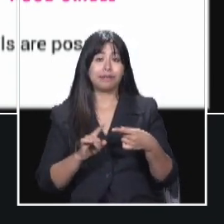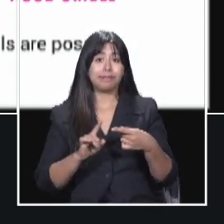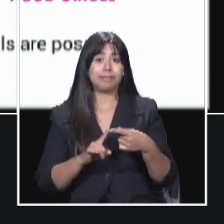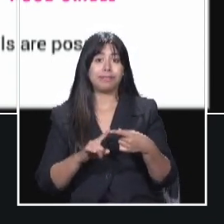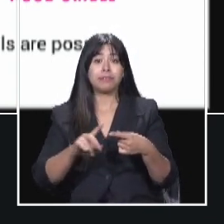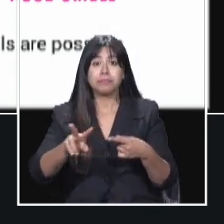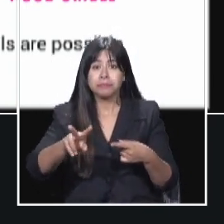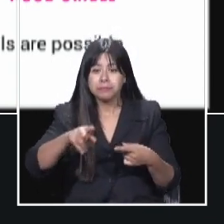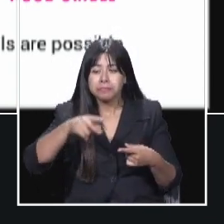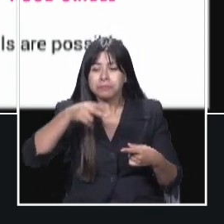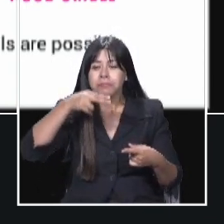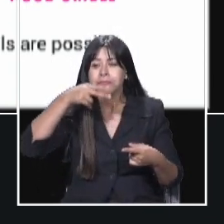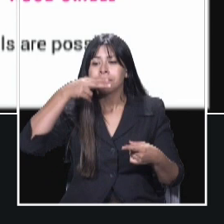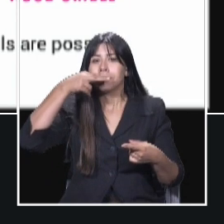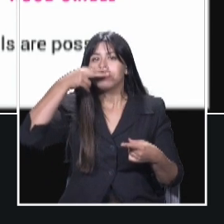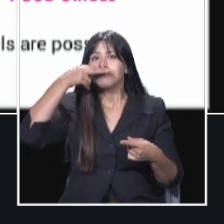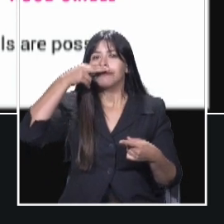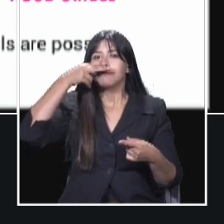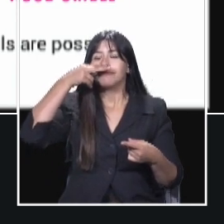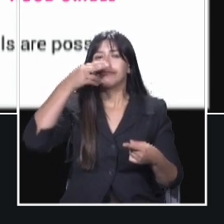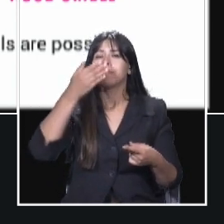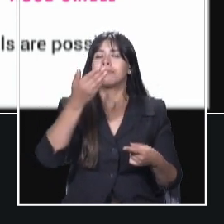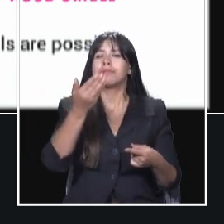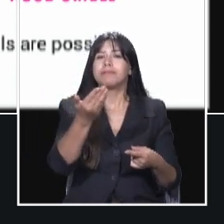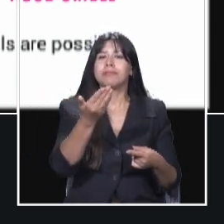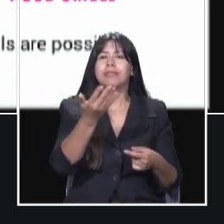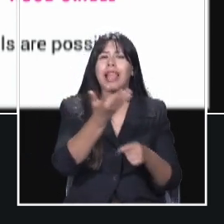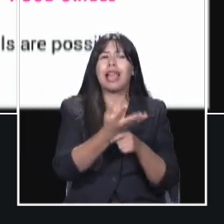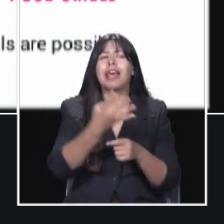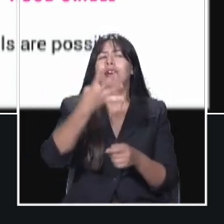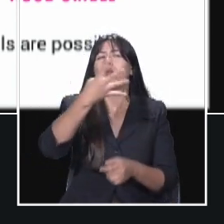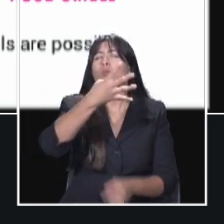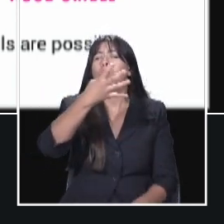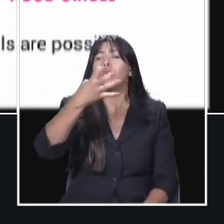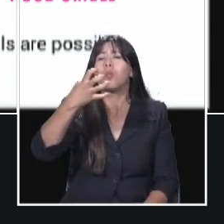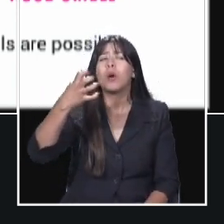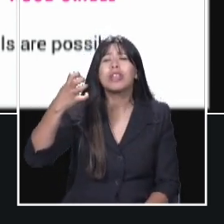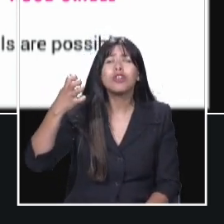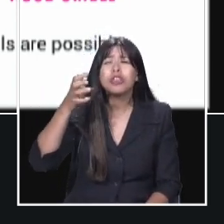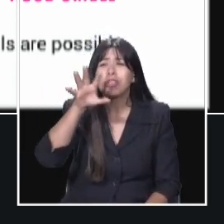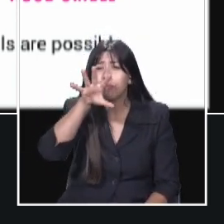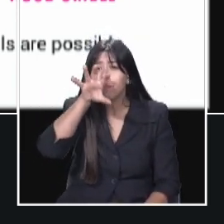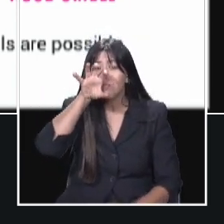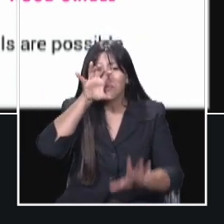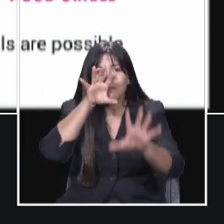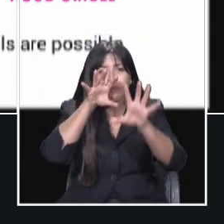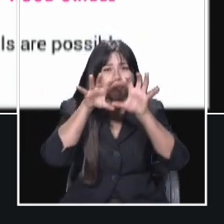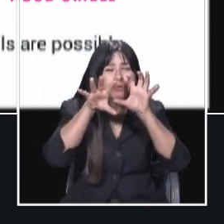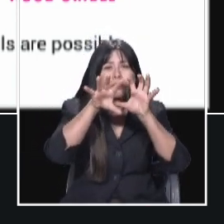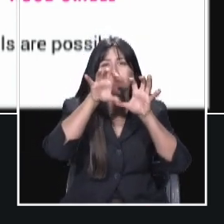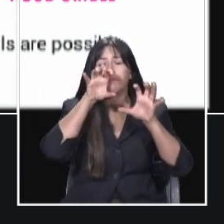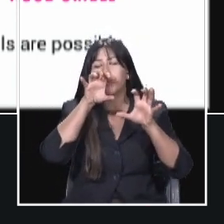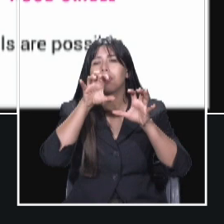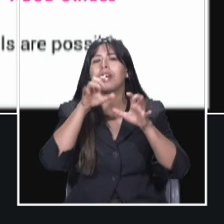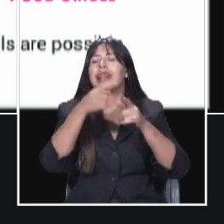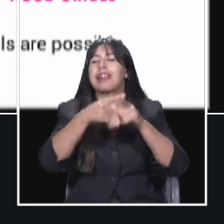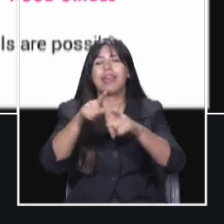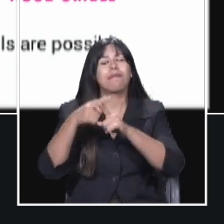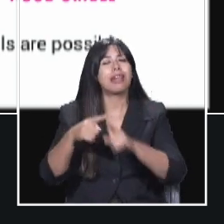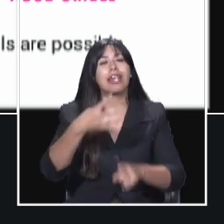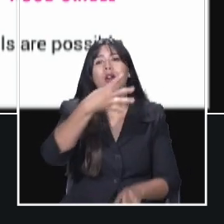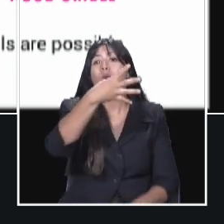have 400 different protein receptors. So 400 different base states.